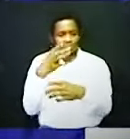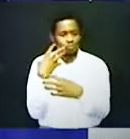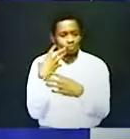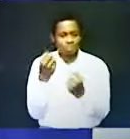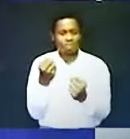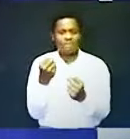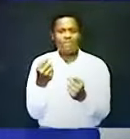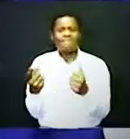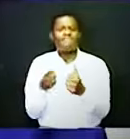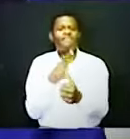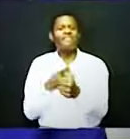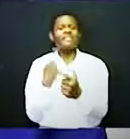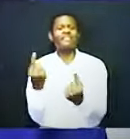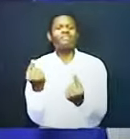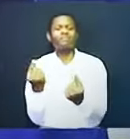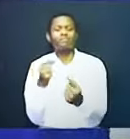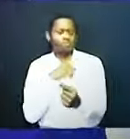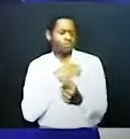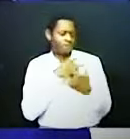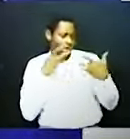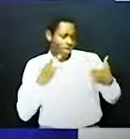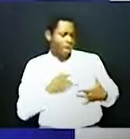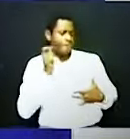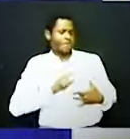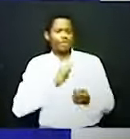first. That is